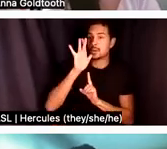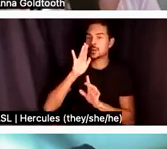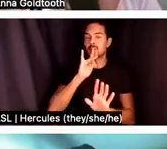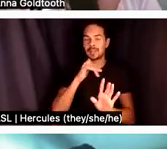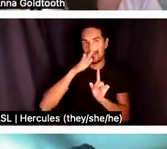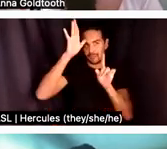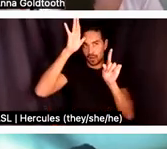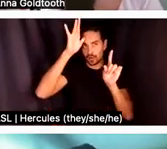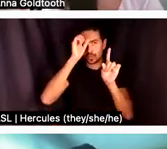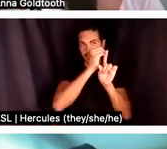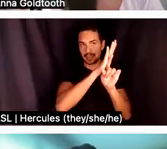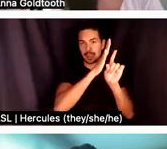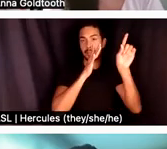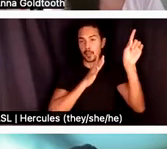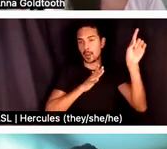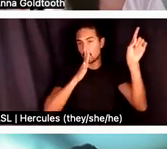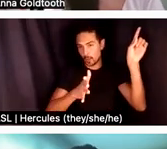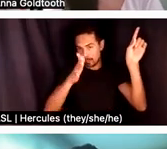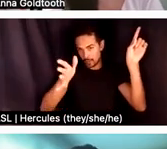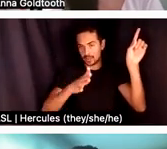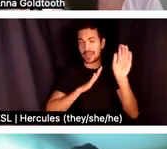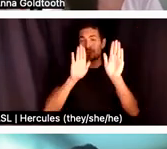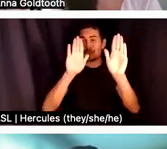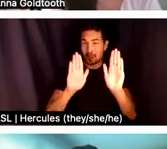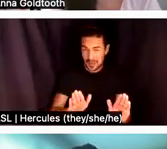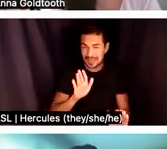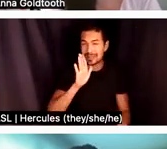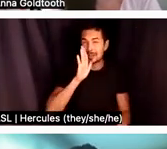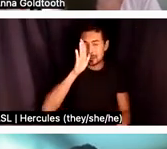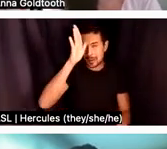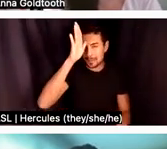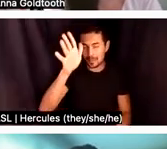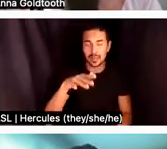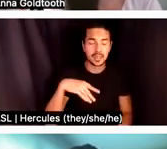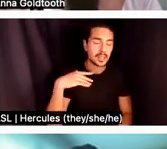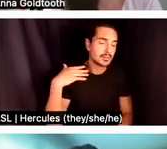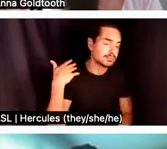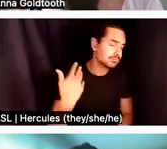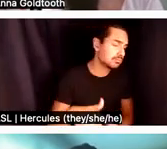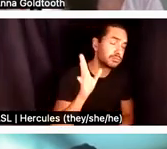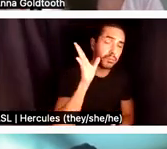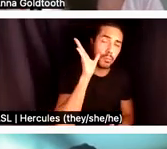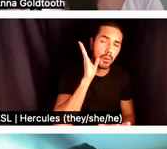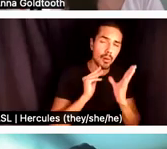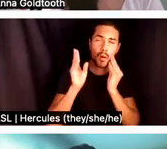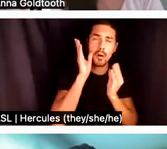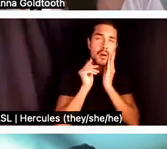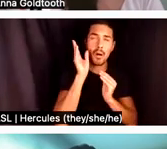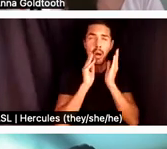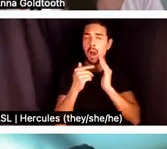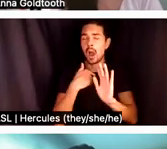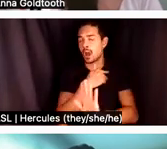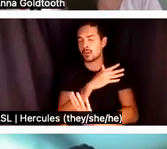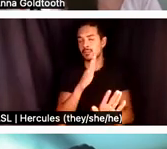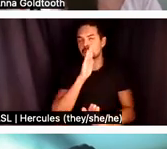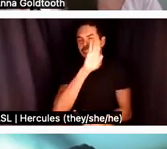mother, my grandparents, my great-grandparents have gone through a lot, and a lot that I'll never know. And it brings me to